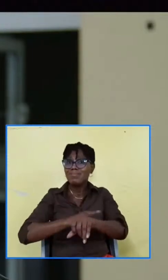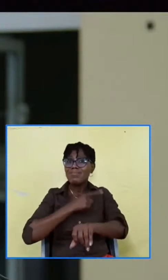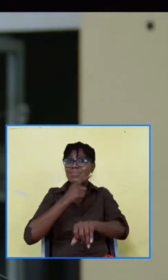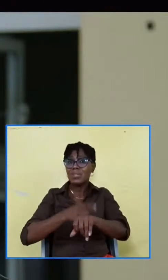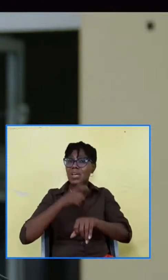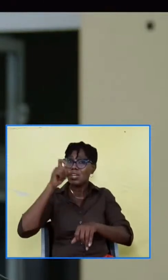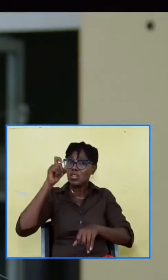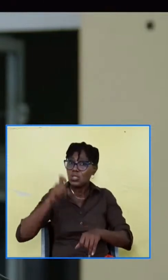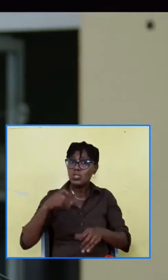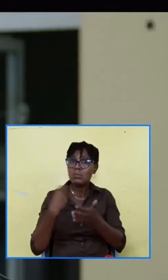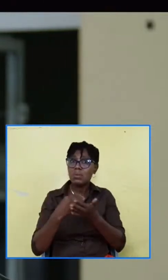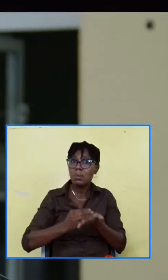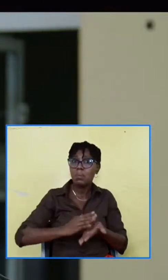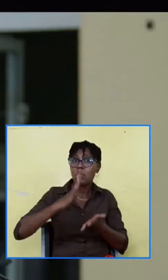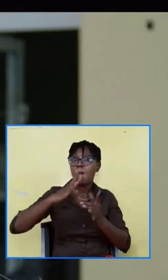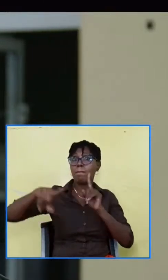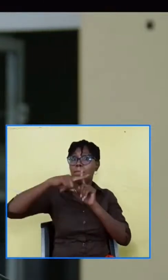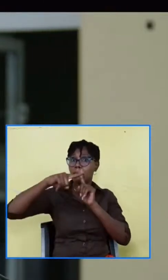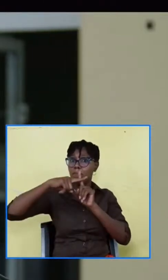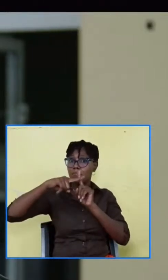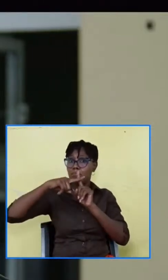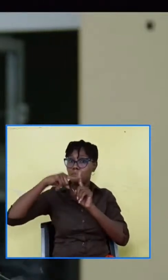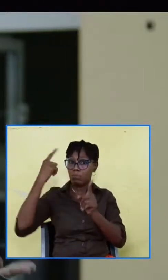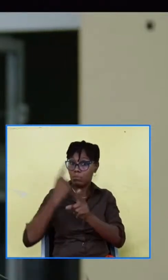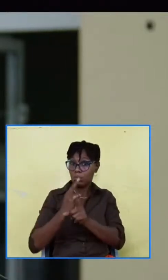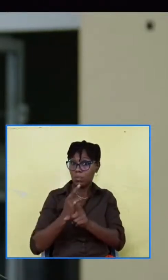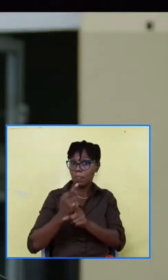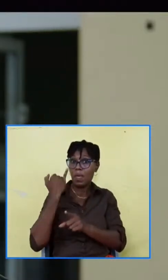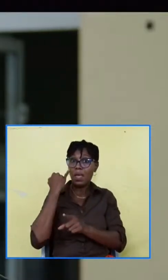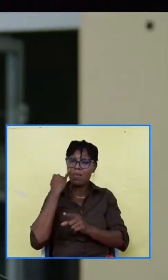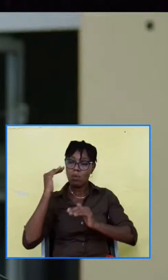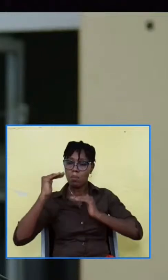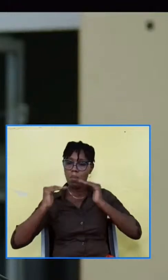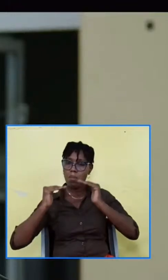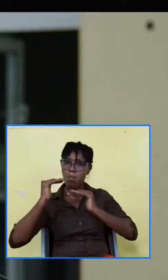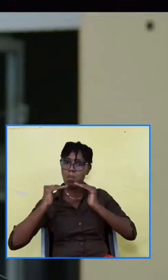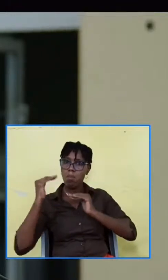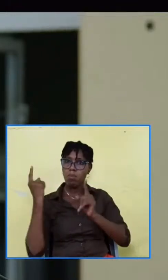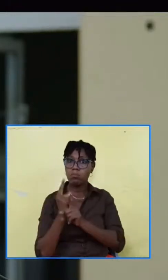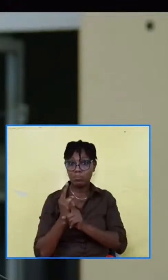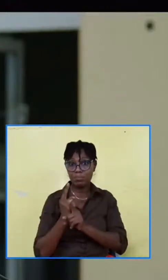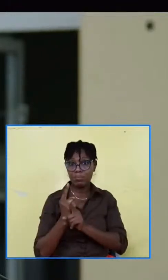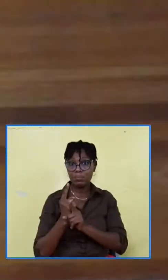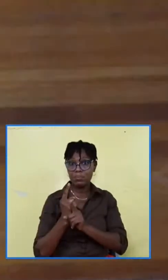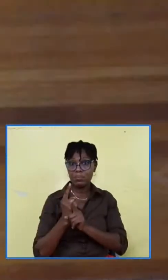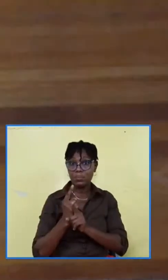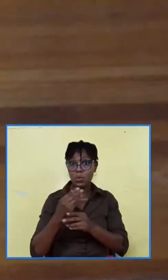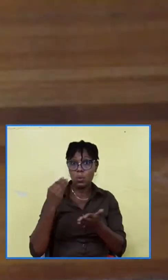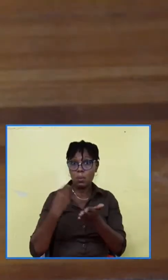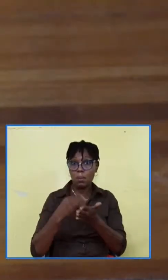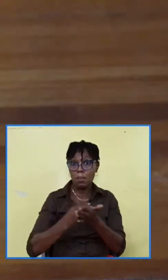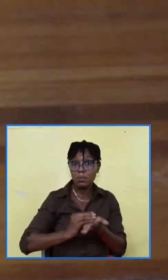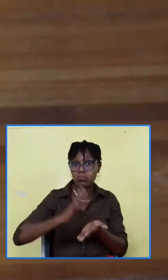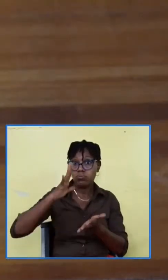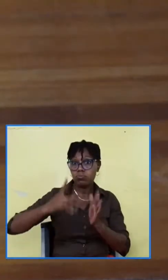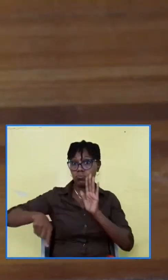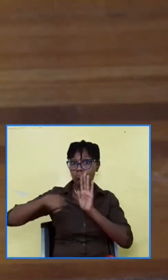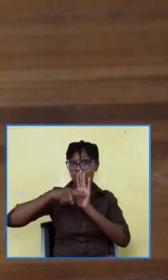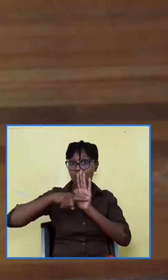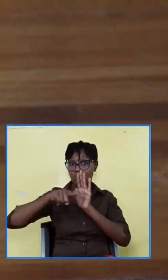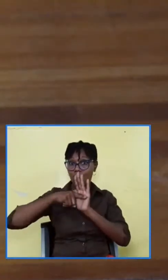positive return, no? If we do it right, if we balance it just right. All ideas are on the table.